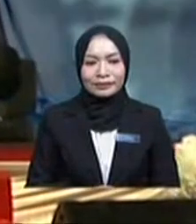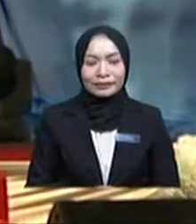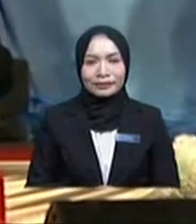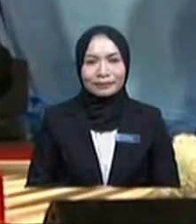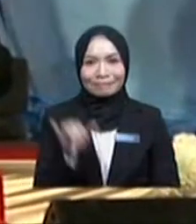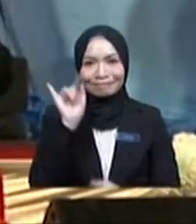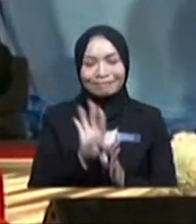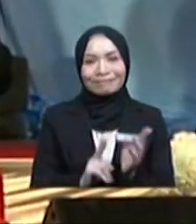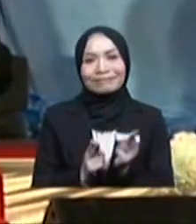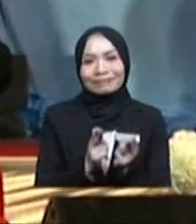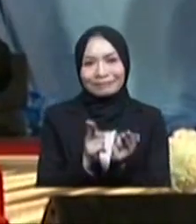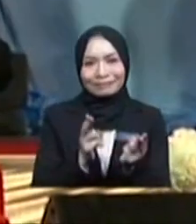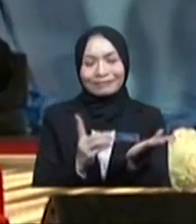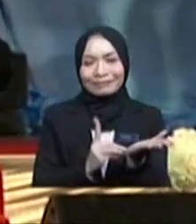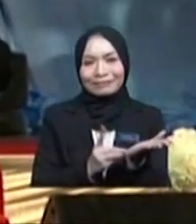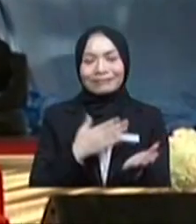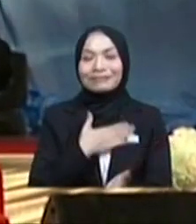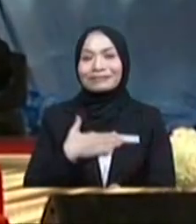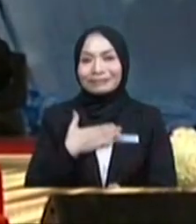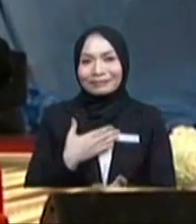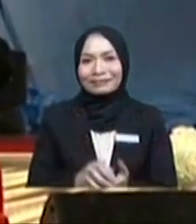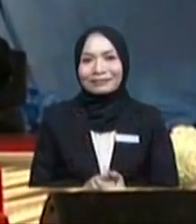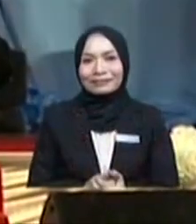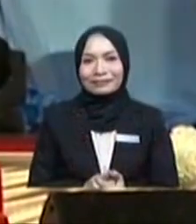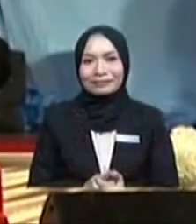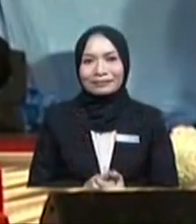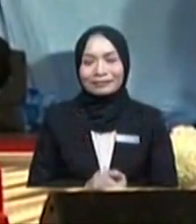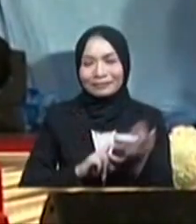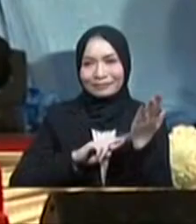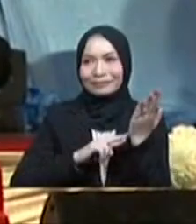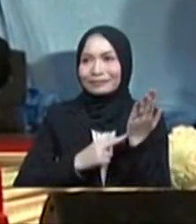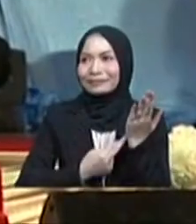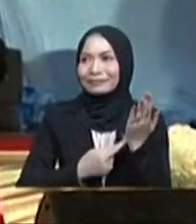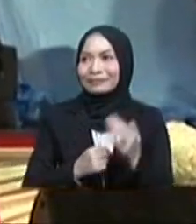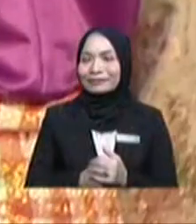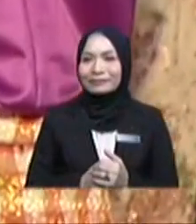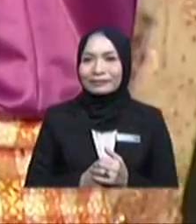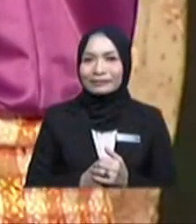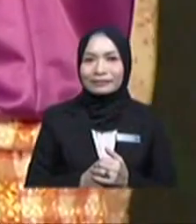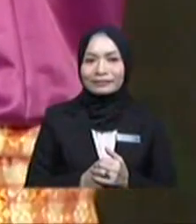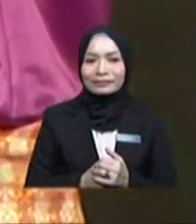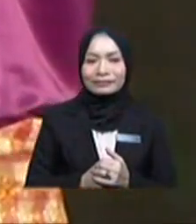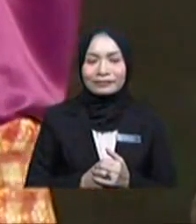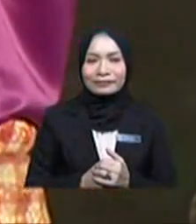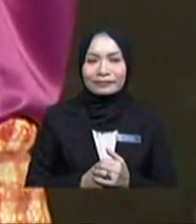Yang Berusaha Doctor, please do us the honor by launching ISEL 2022 gimmick.